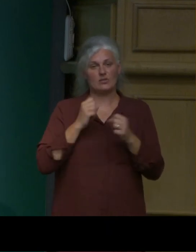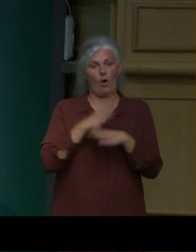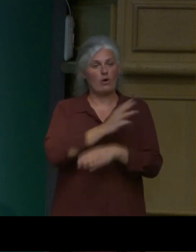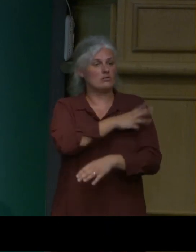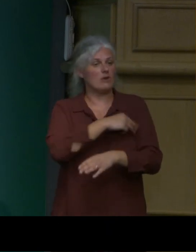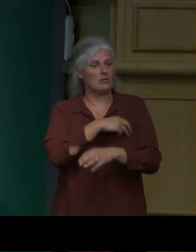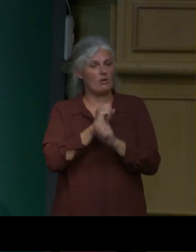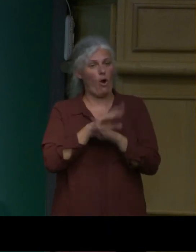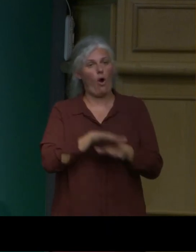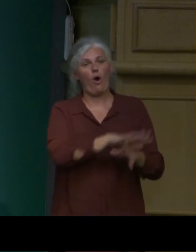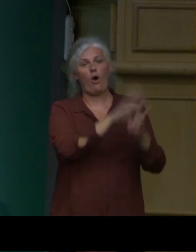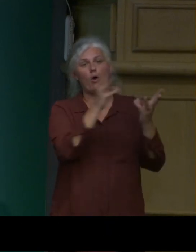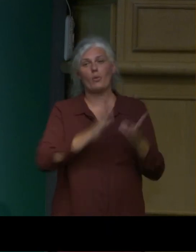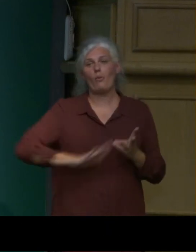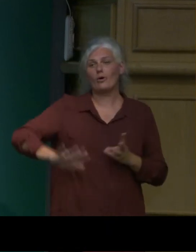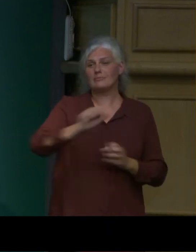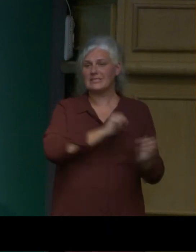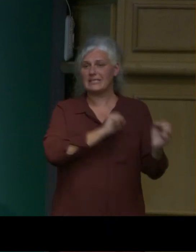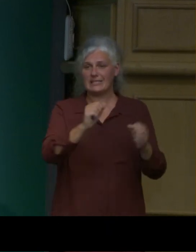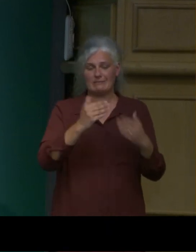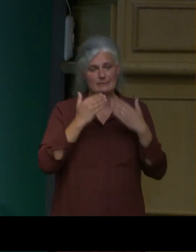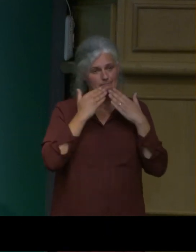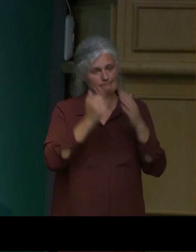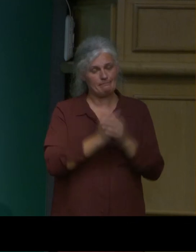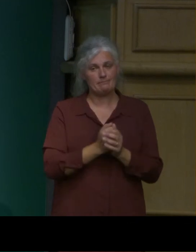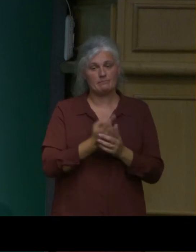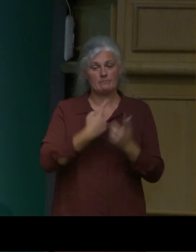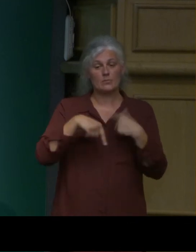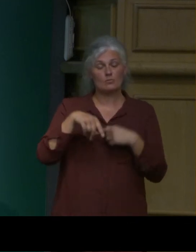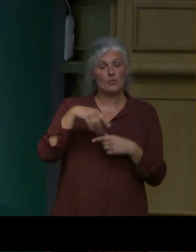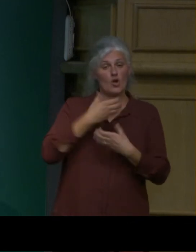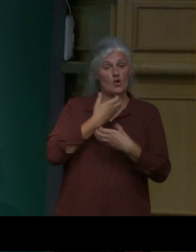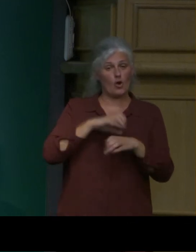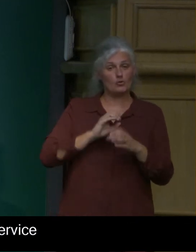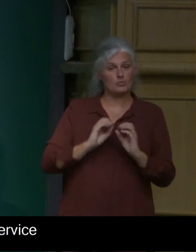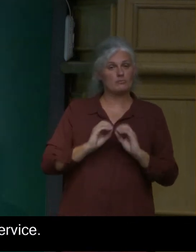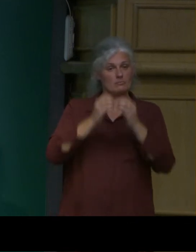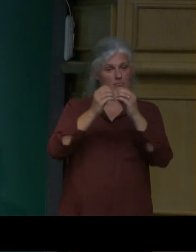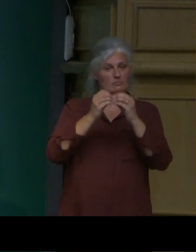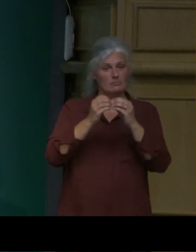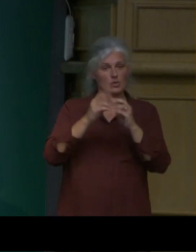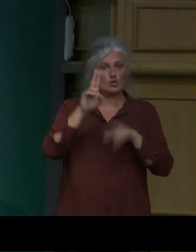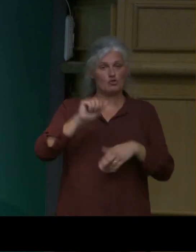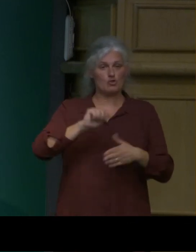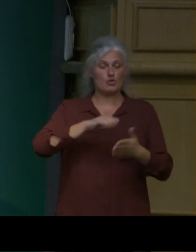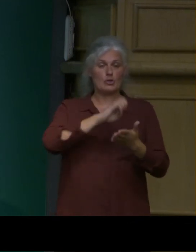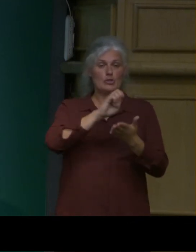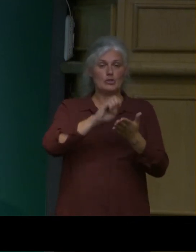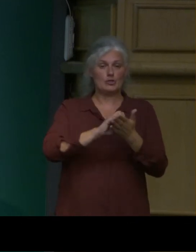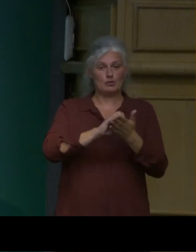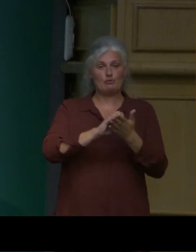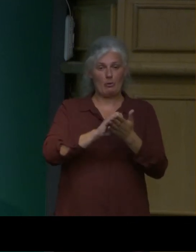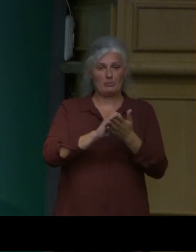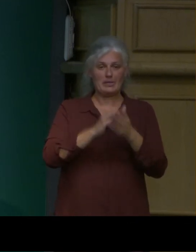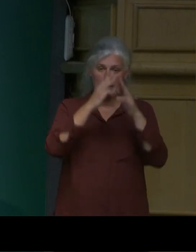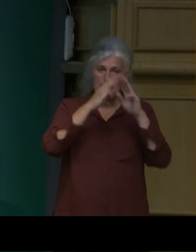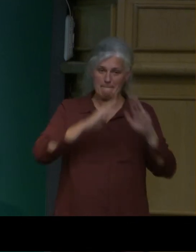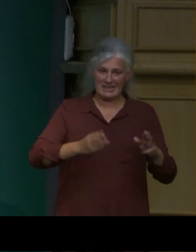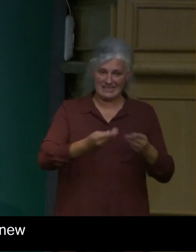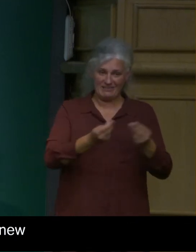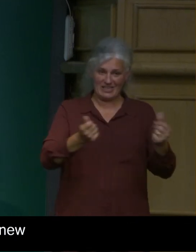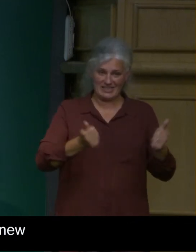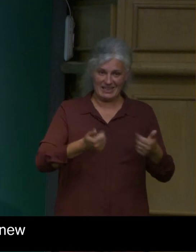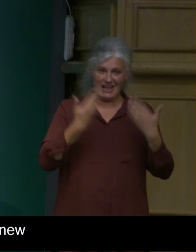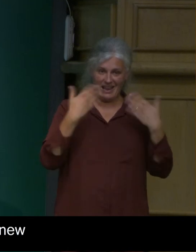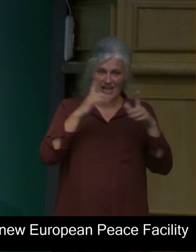for their service as a country we also helped to design the new European peace facility which allows for